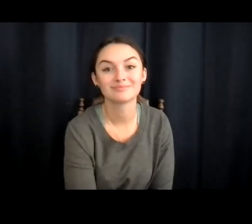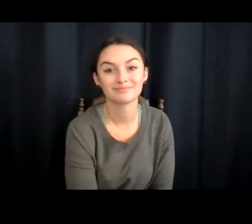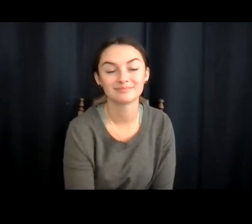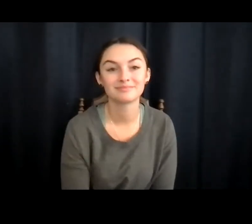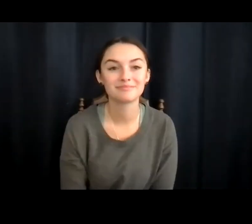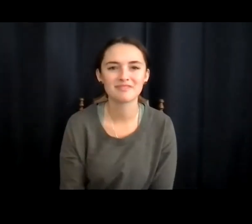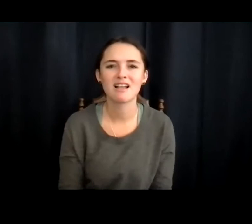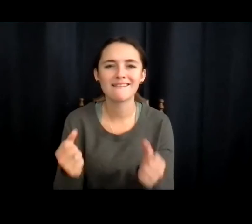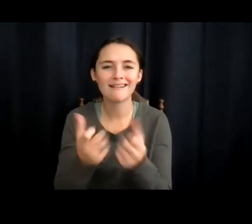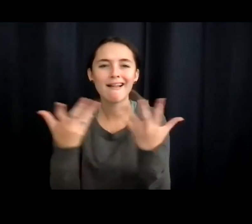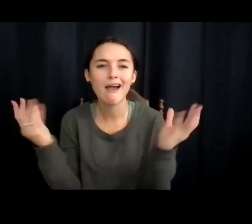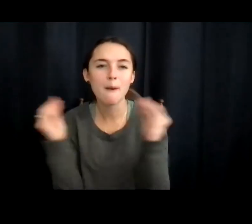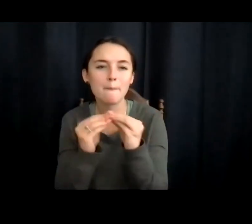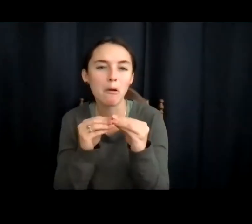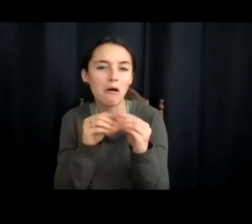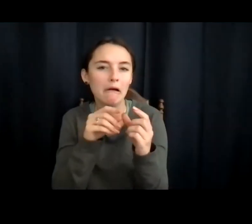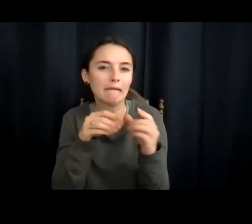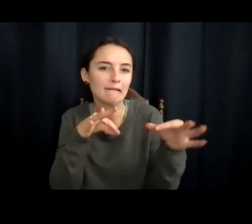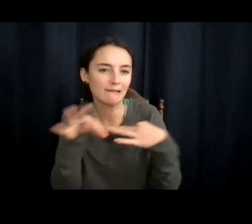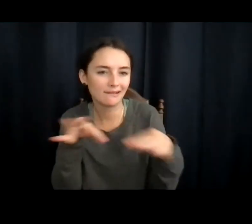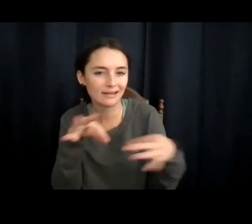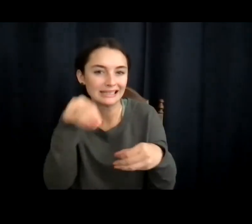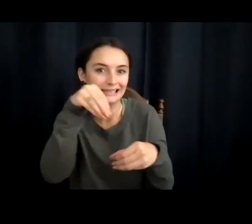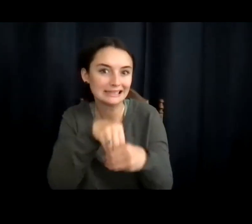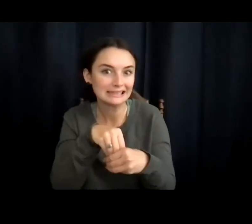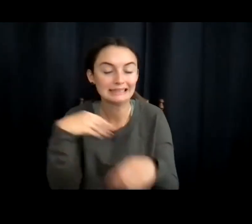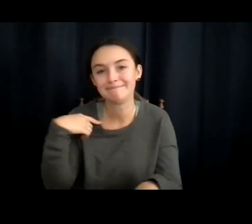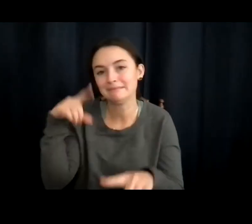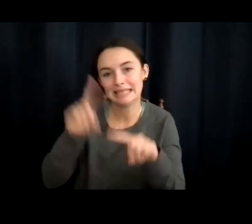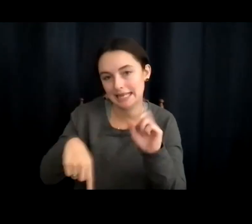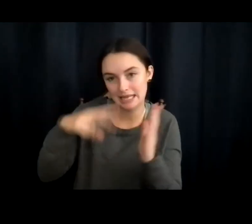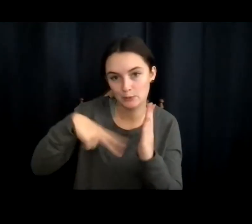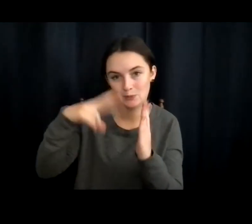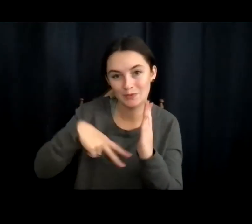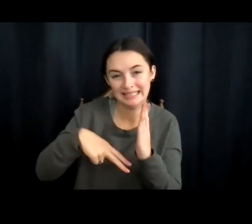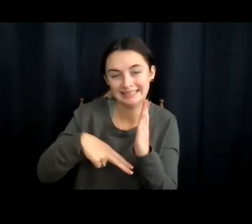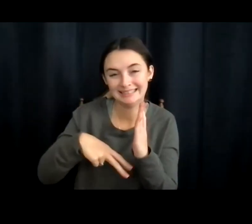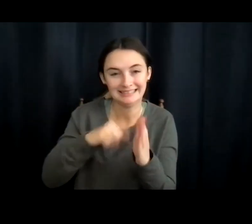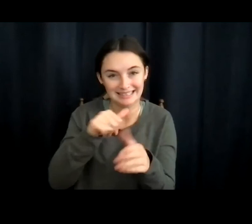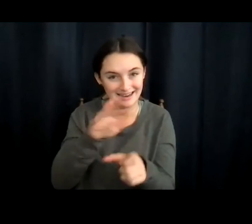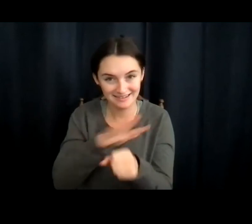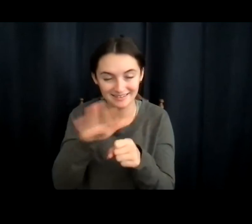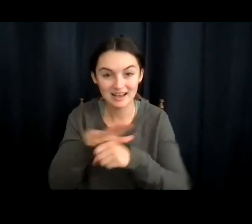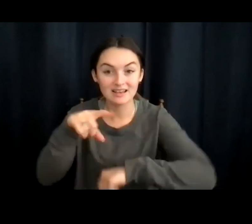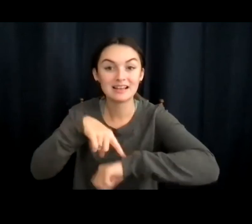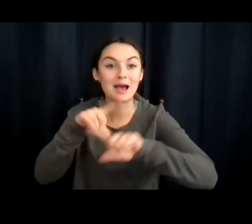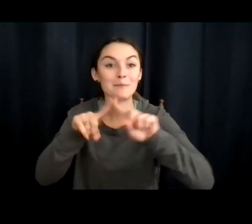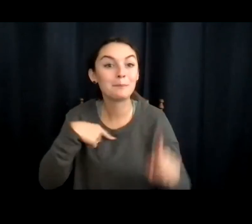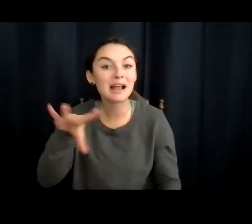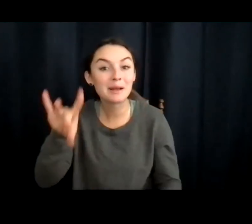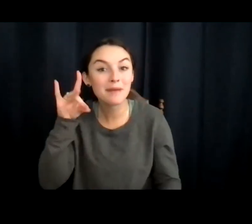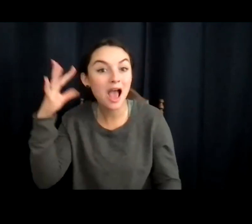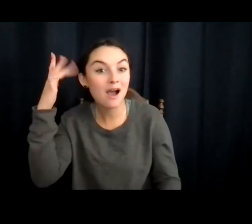extra details in here that I'm not going to read because we're running short on time. But I chose this book not only because it's about